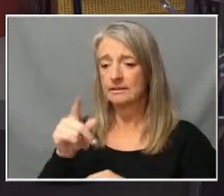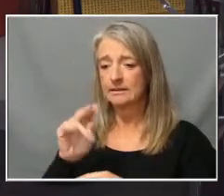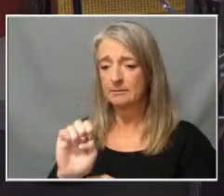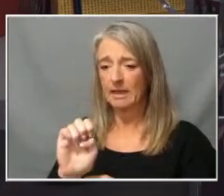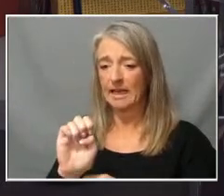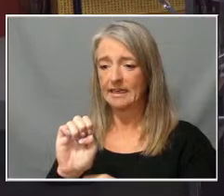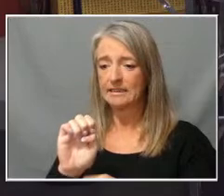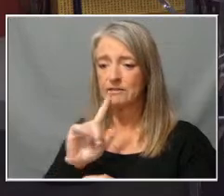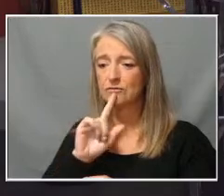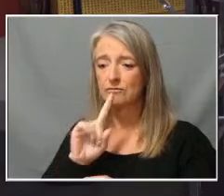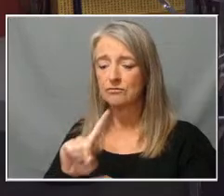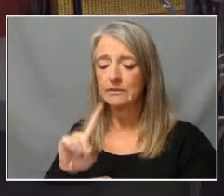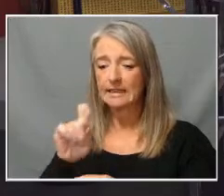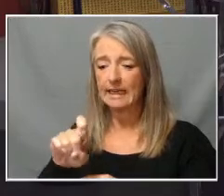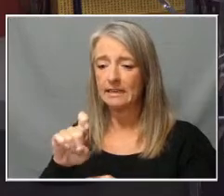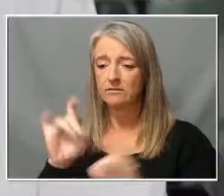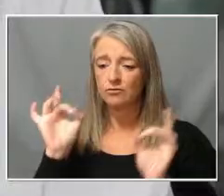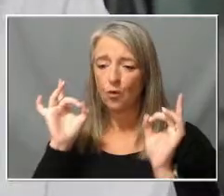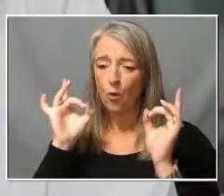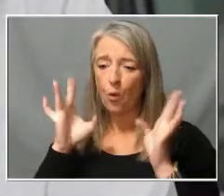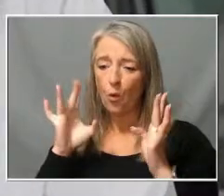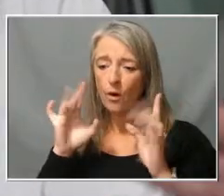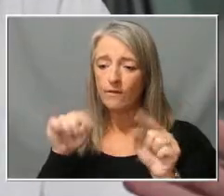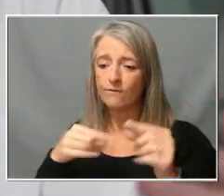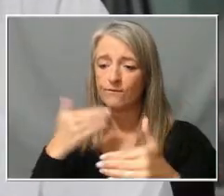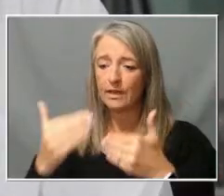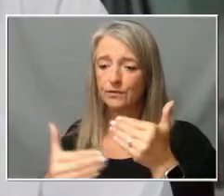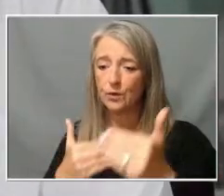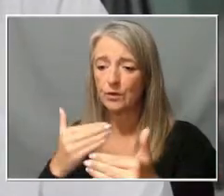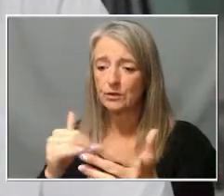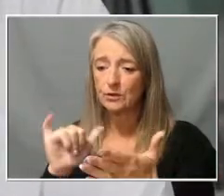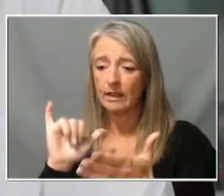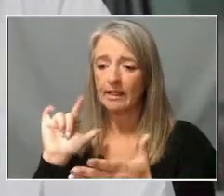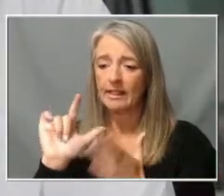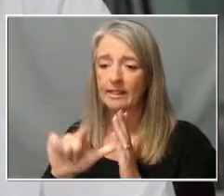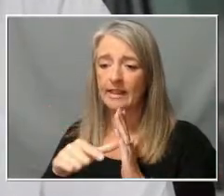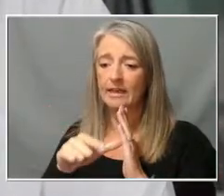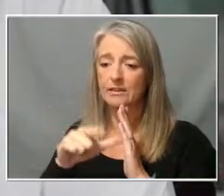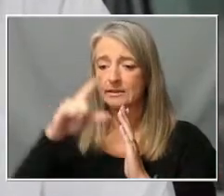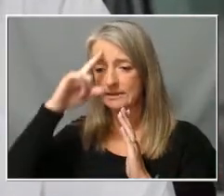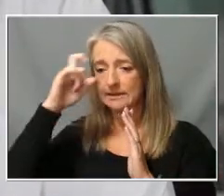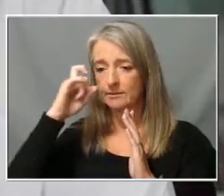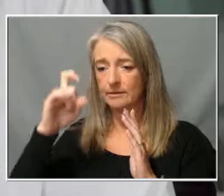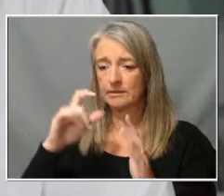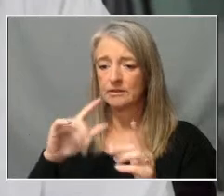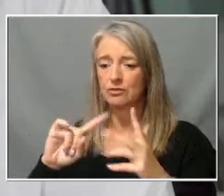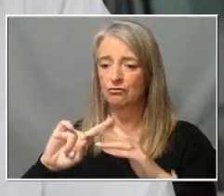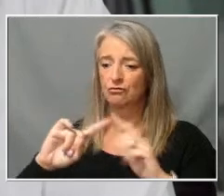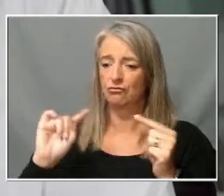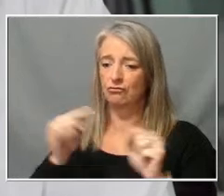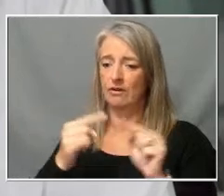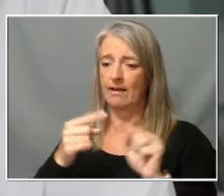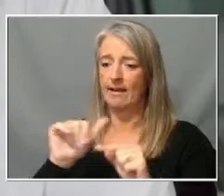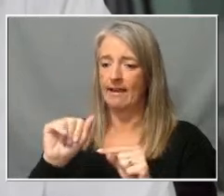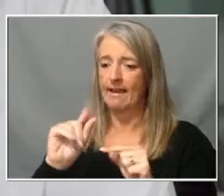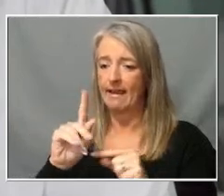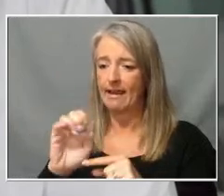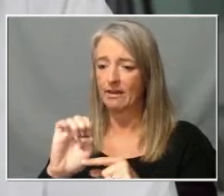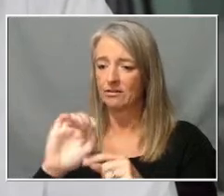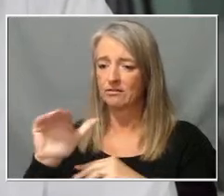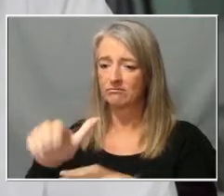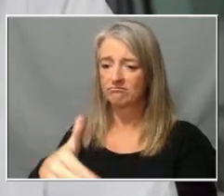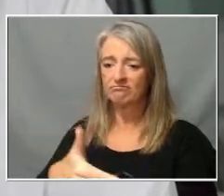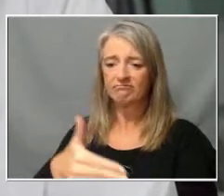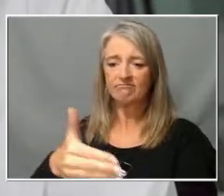terrible stuff. Fast forward to later that summer, that was in February, I started having this pain in my ankle in the middle of the night for